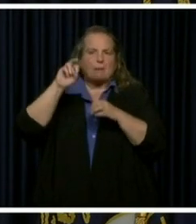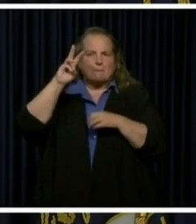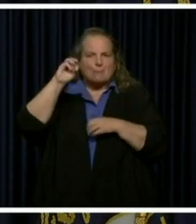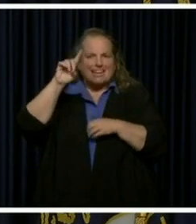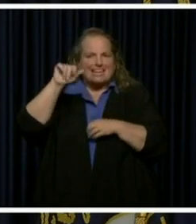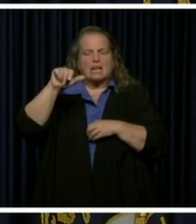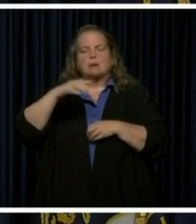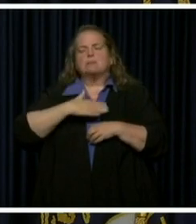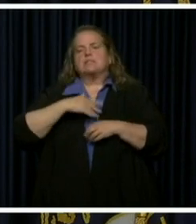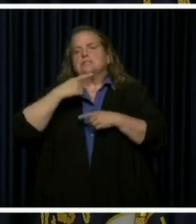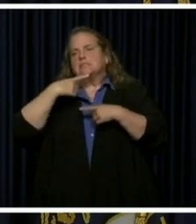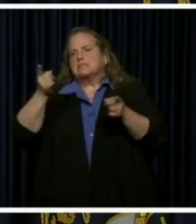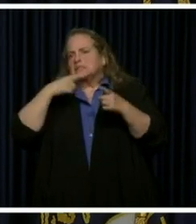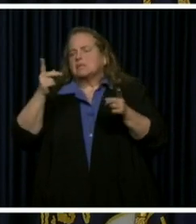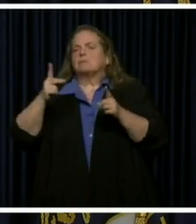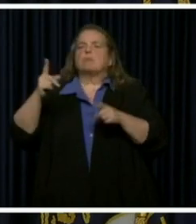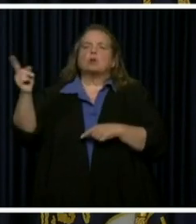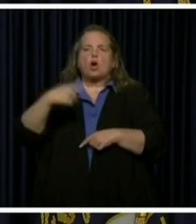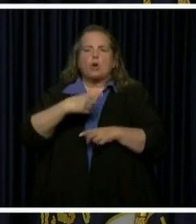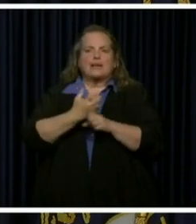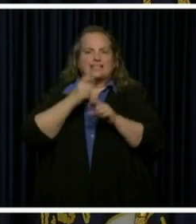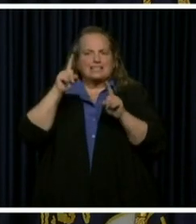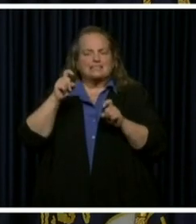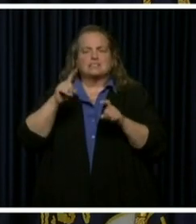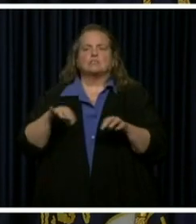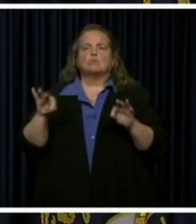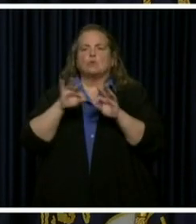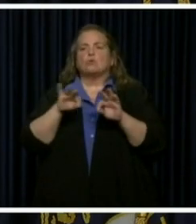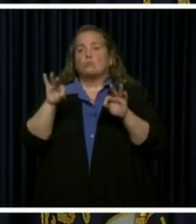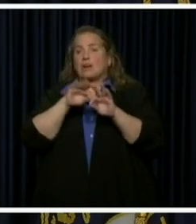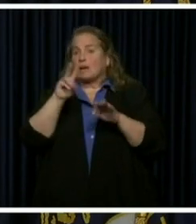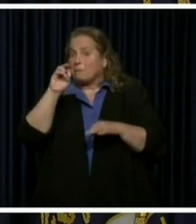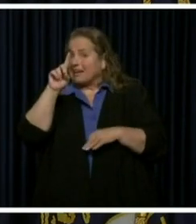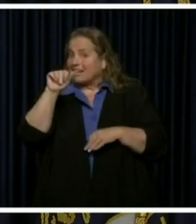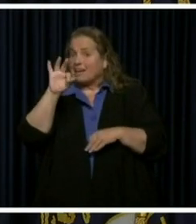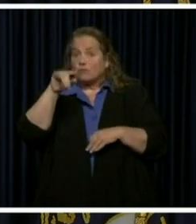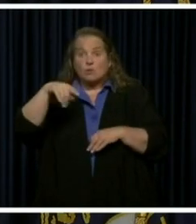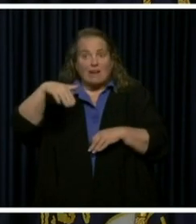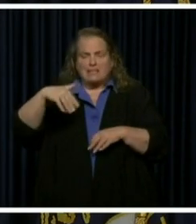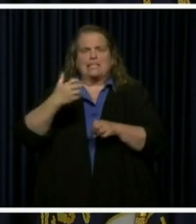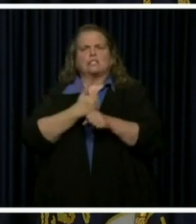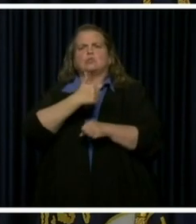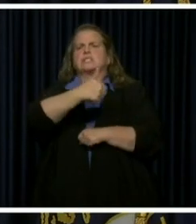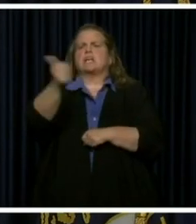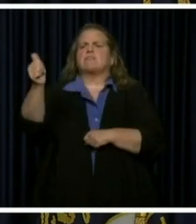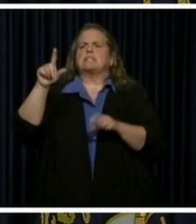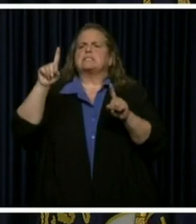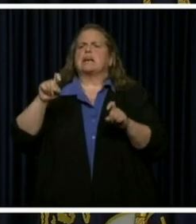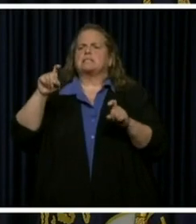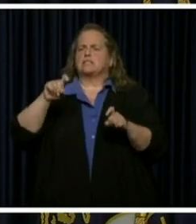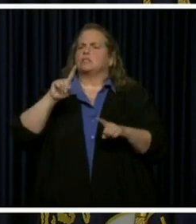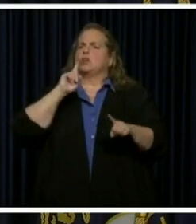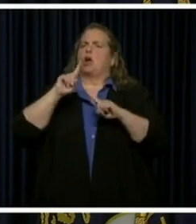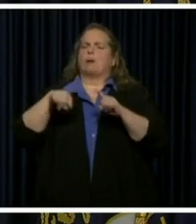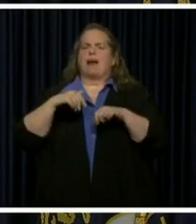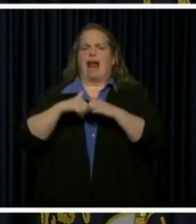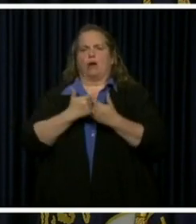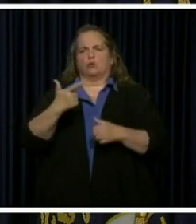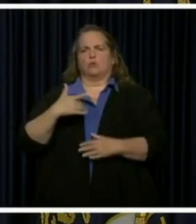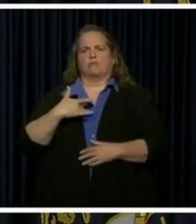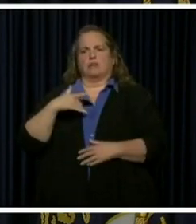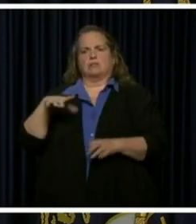how important testing is. And those in the media, if you haven't, get tested. Be able to talk to everybody about what it's about. It's